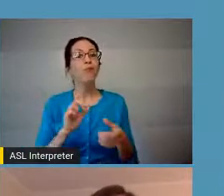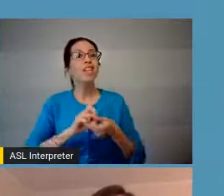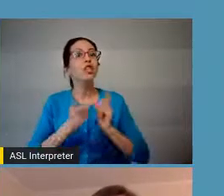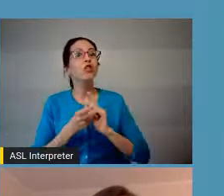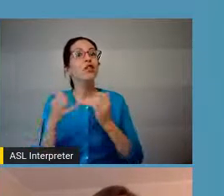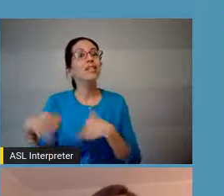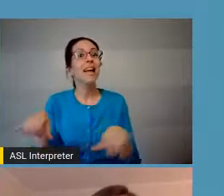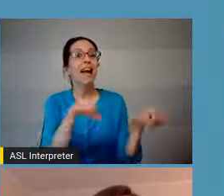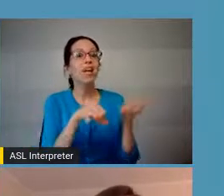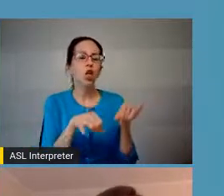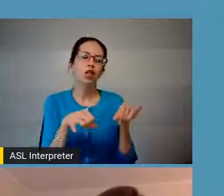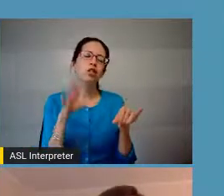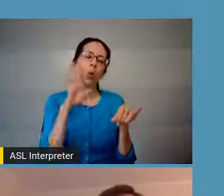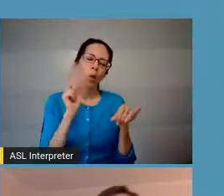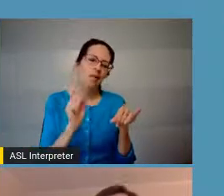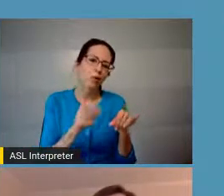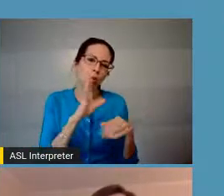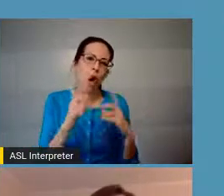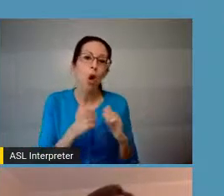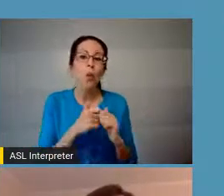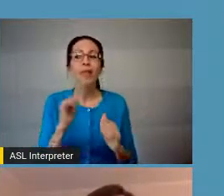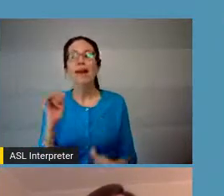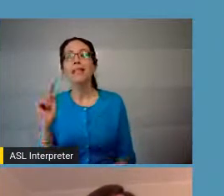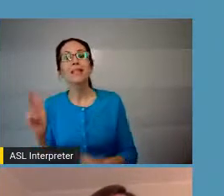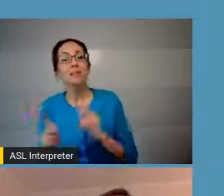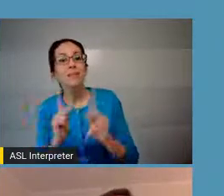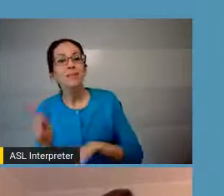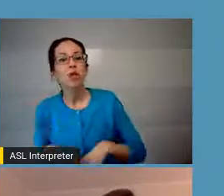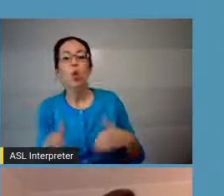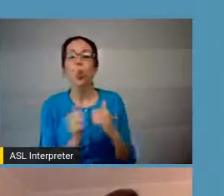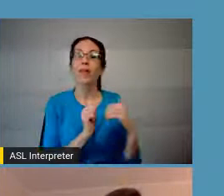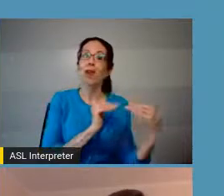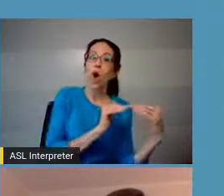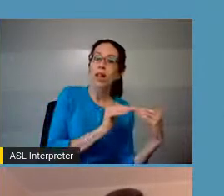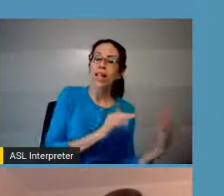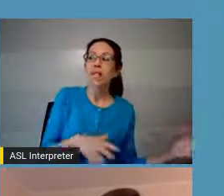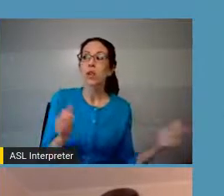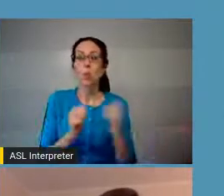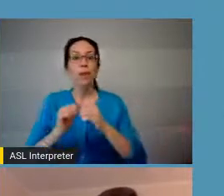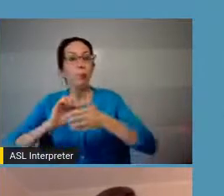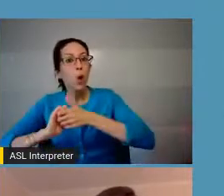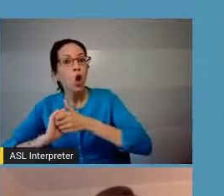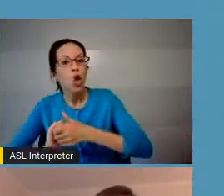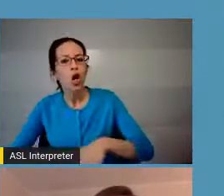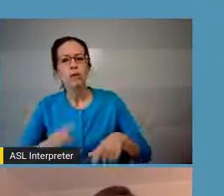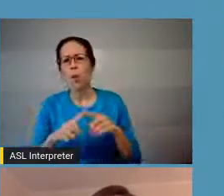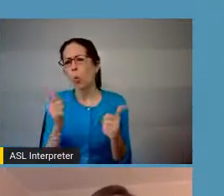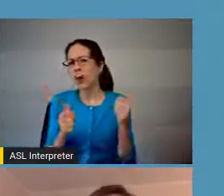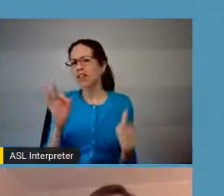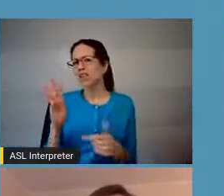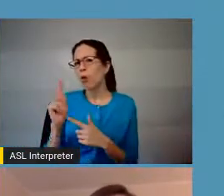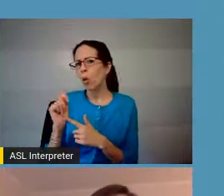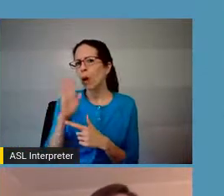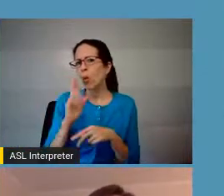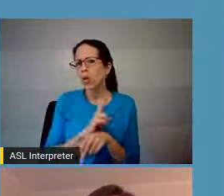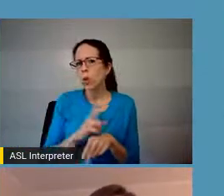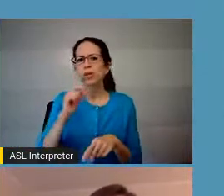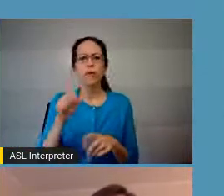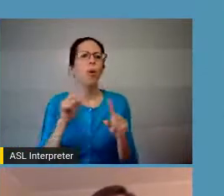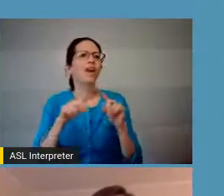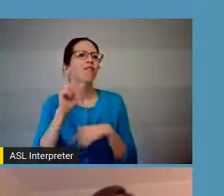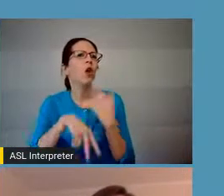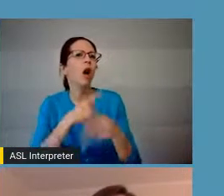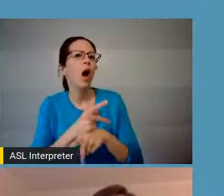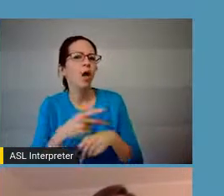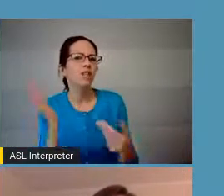with your IT people or with your colleagues or your partners, but what formats are you using for different kinds of files?